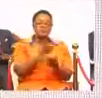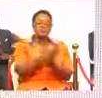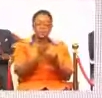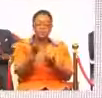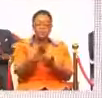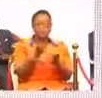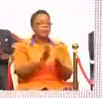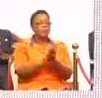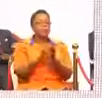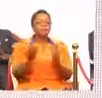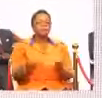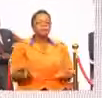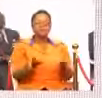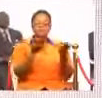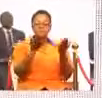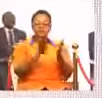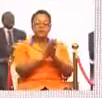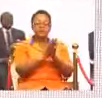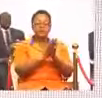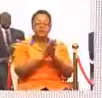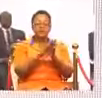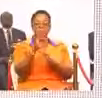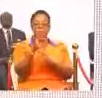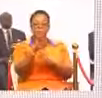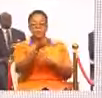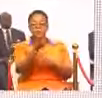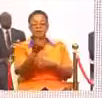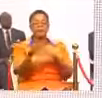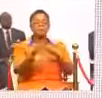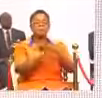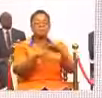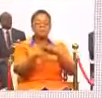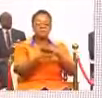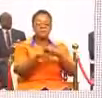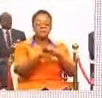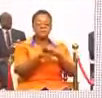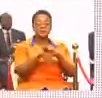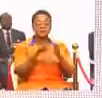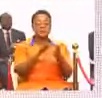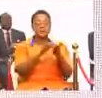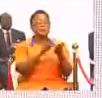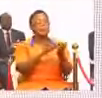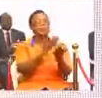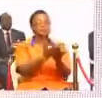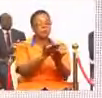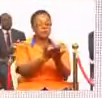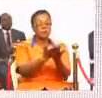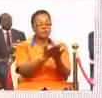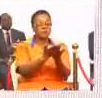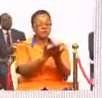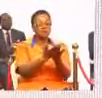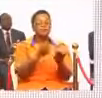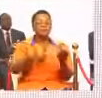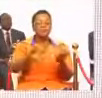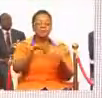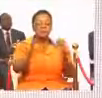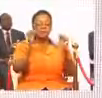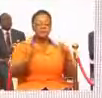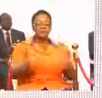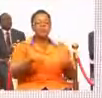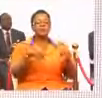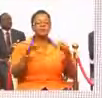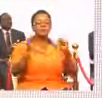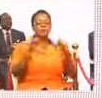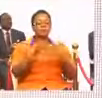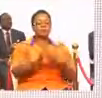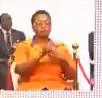three deputy the premier and the three other proposed deputy premier, we can be able to take